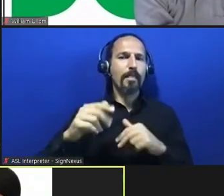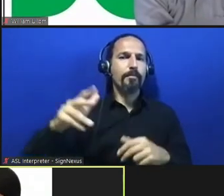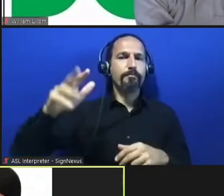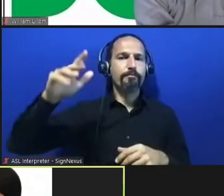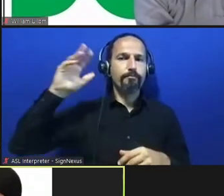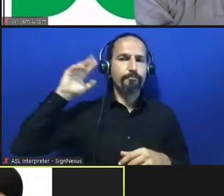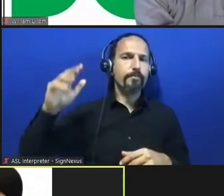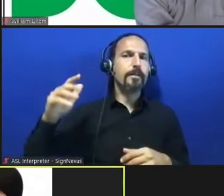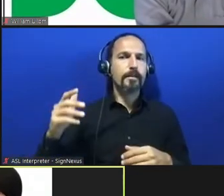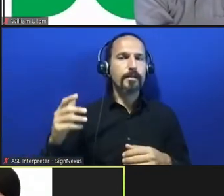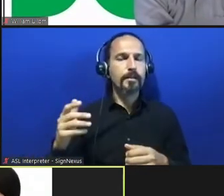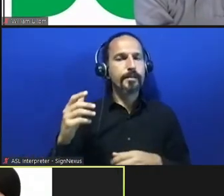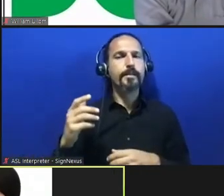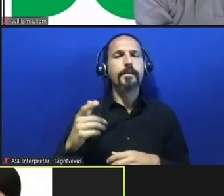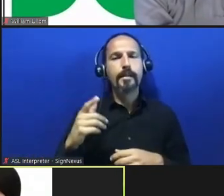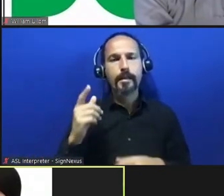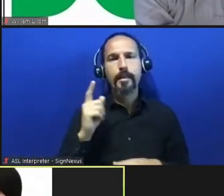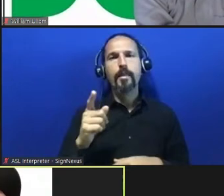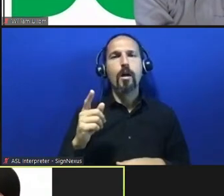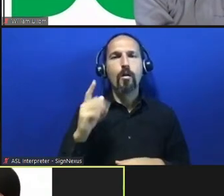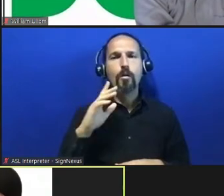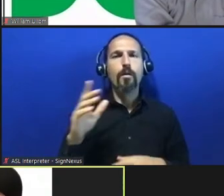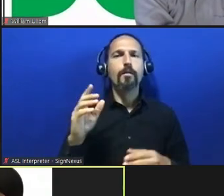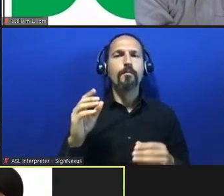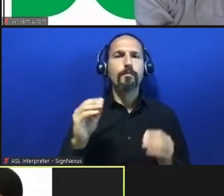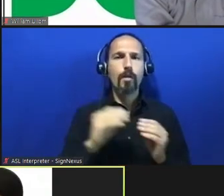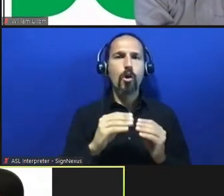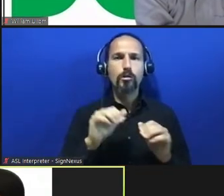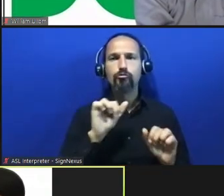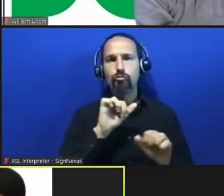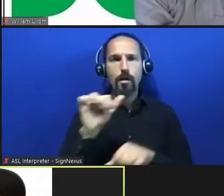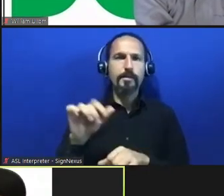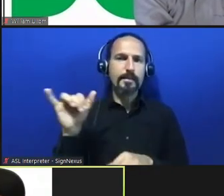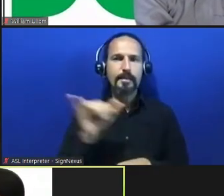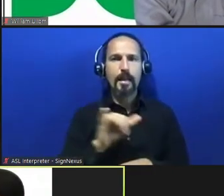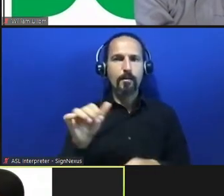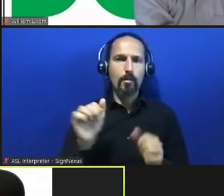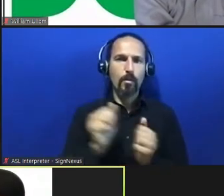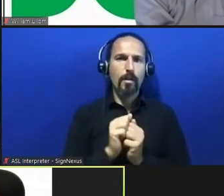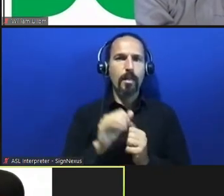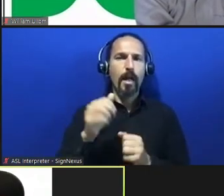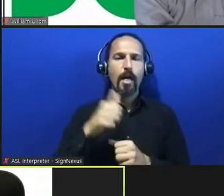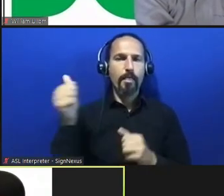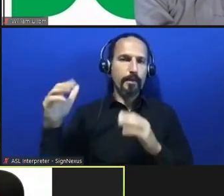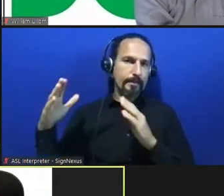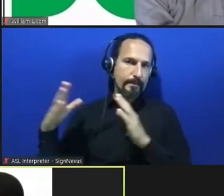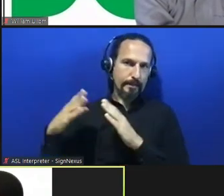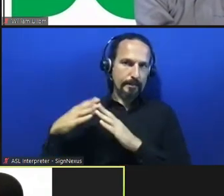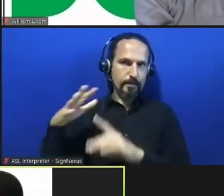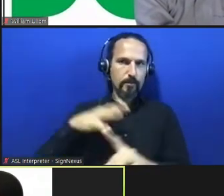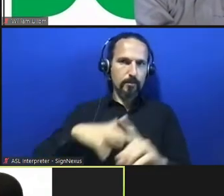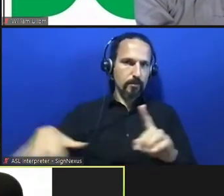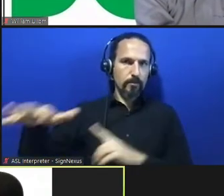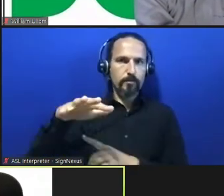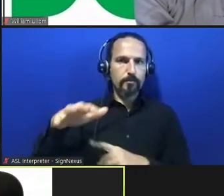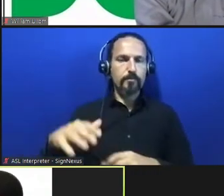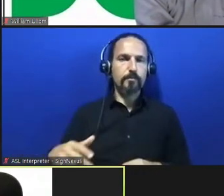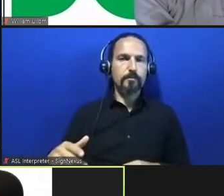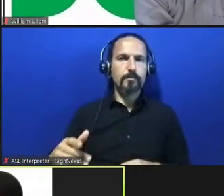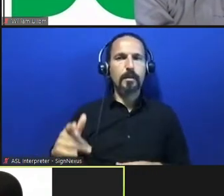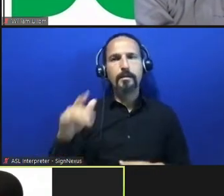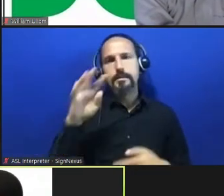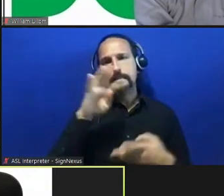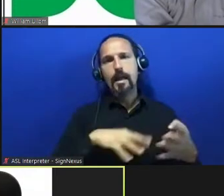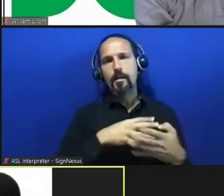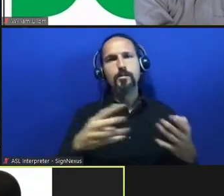didn't until then there will be driving the same thing goes with the suburbs with commuter Transit having sporadic